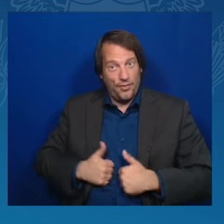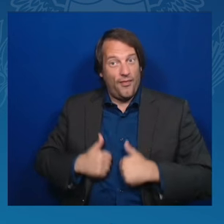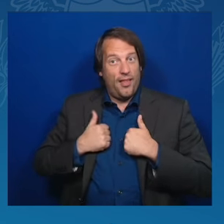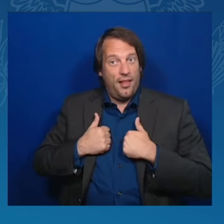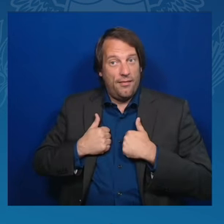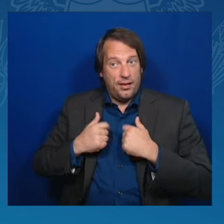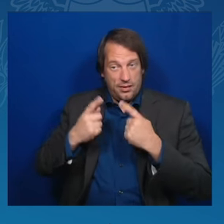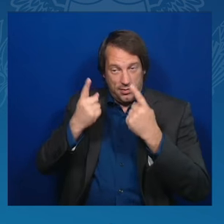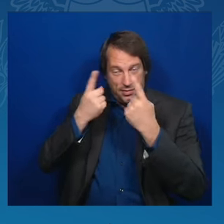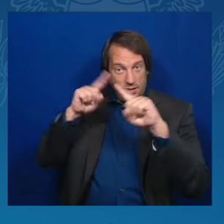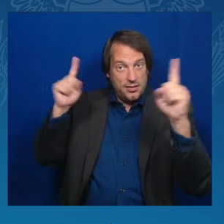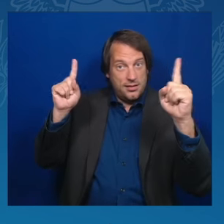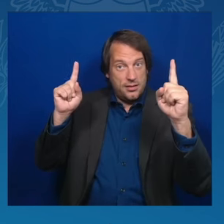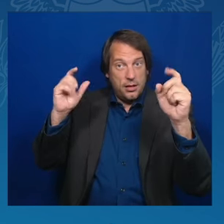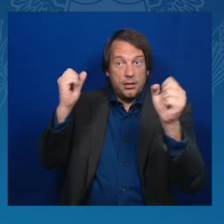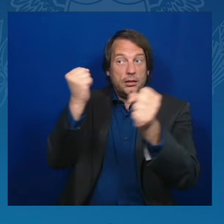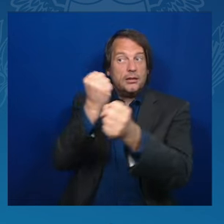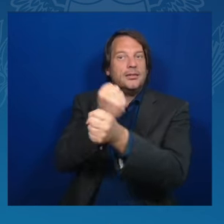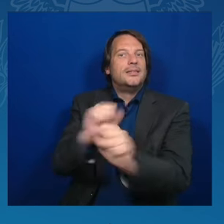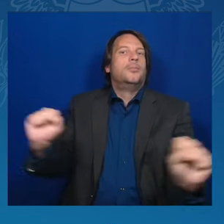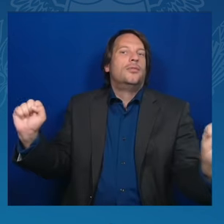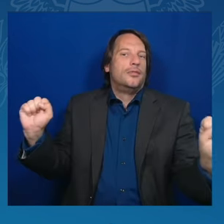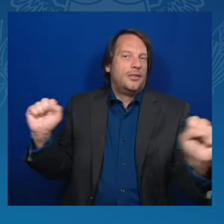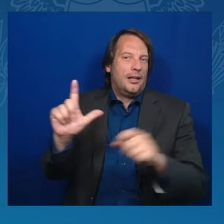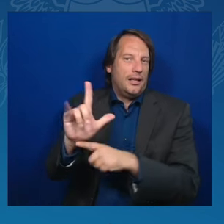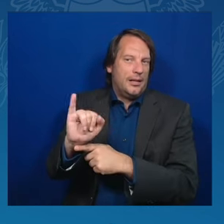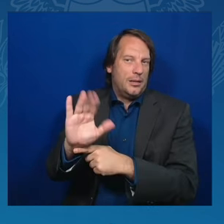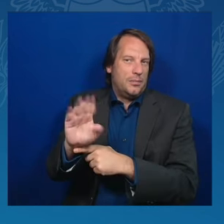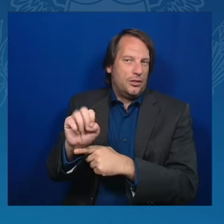This is a passage from the inaugural